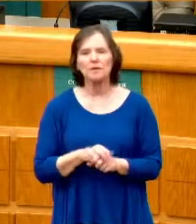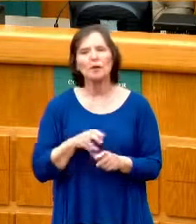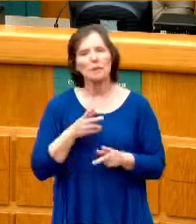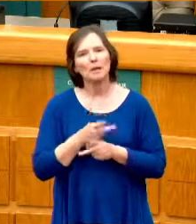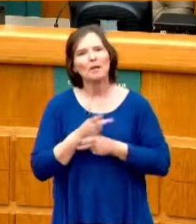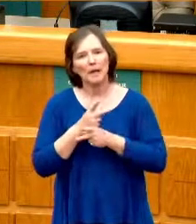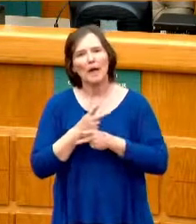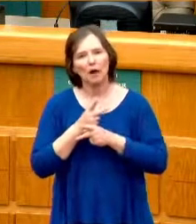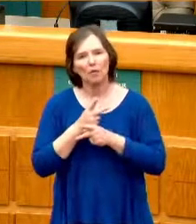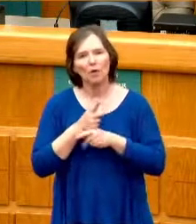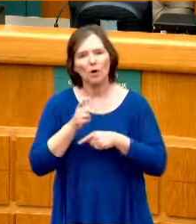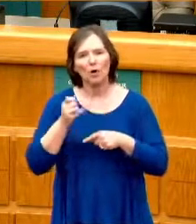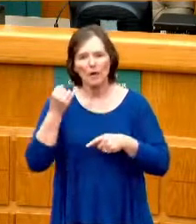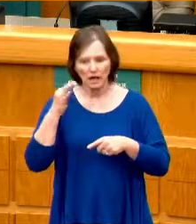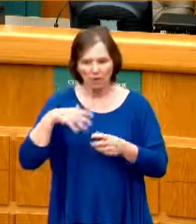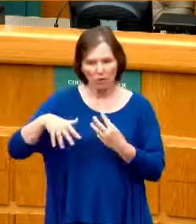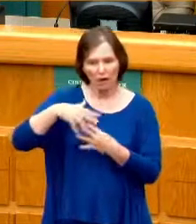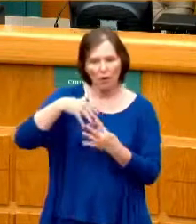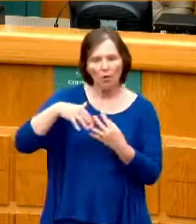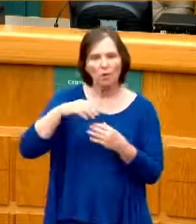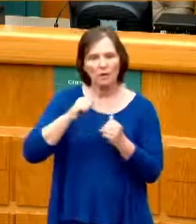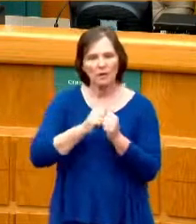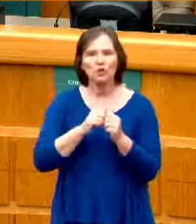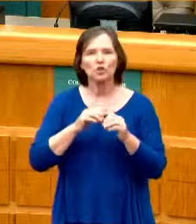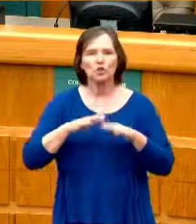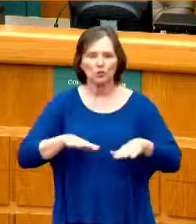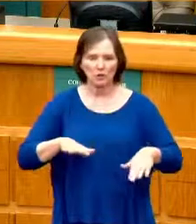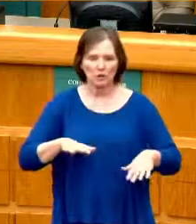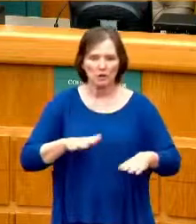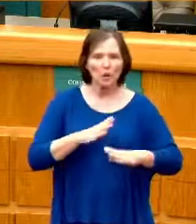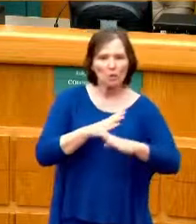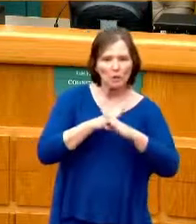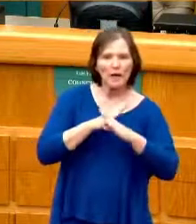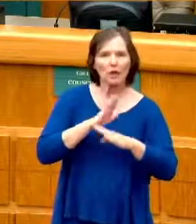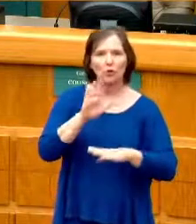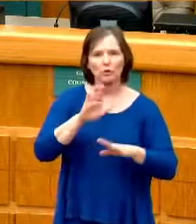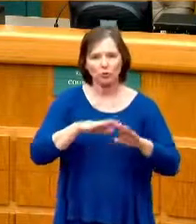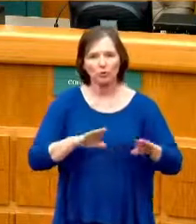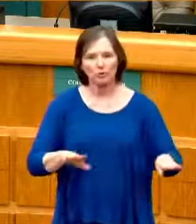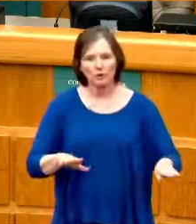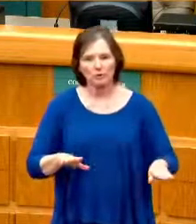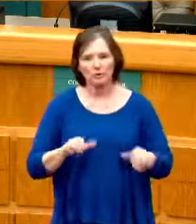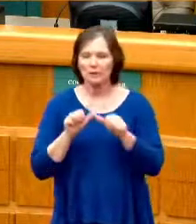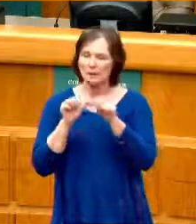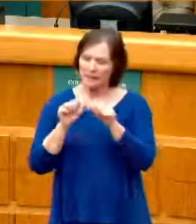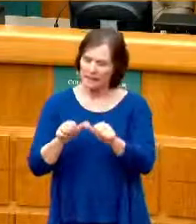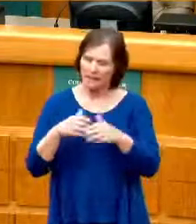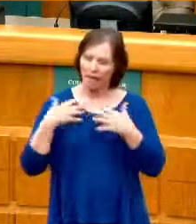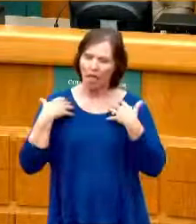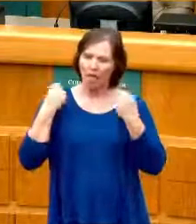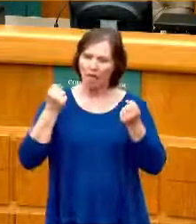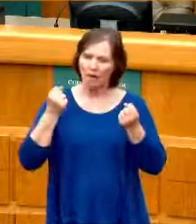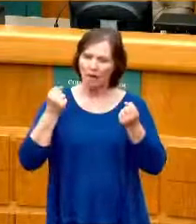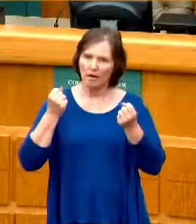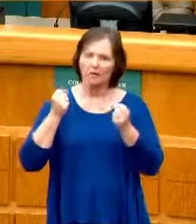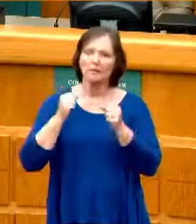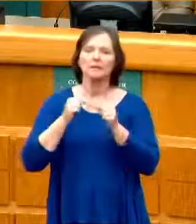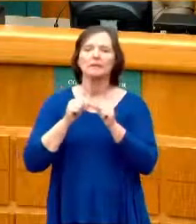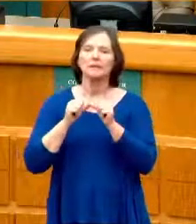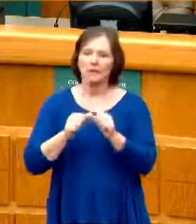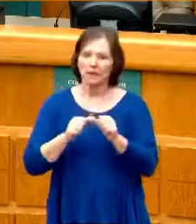would be the worst thing that anybody could experience. So please protect your children, stay well, and as always, stay informed. Thank